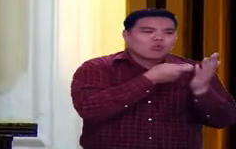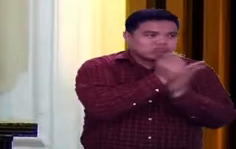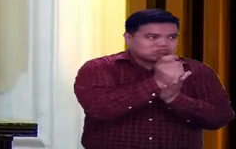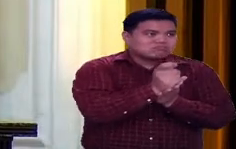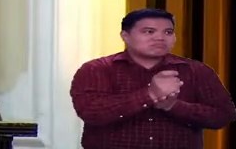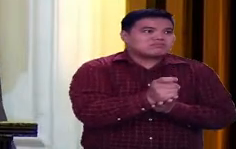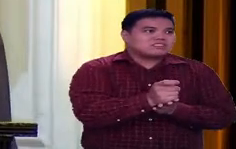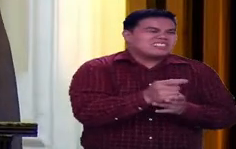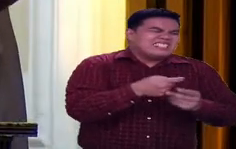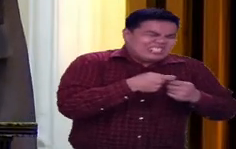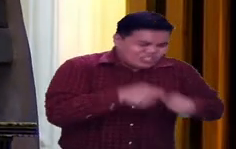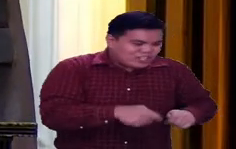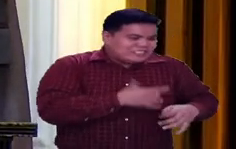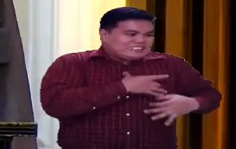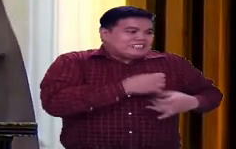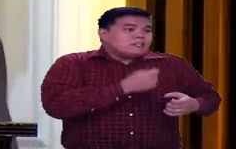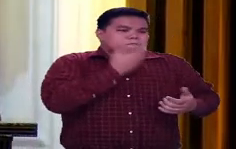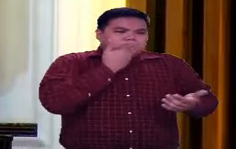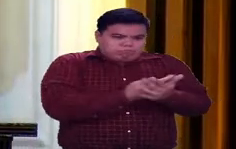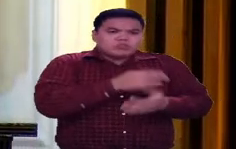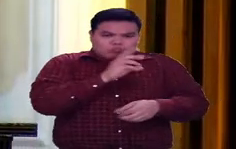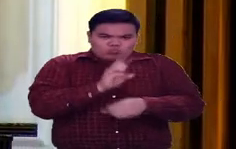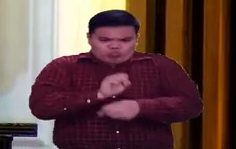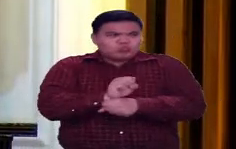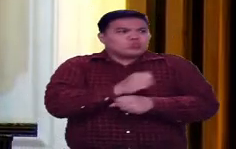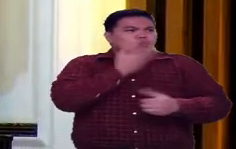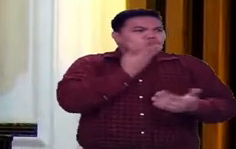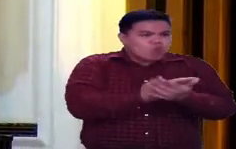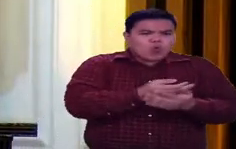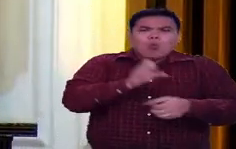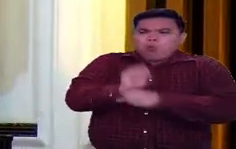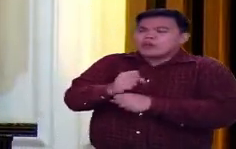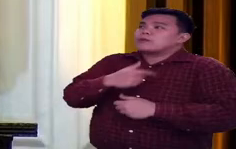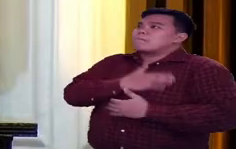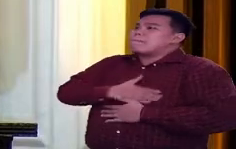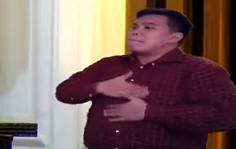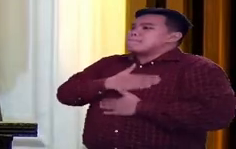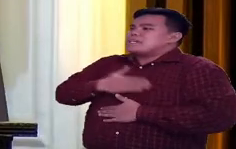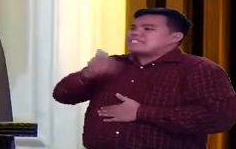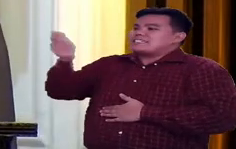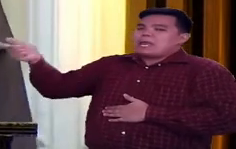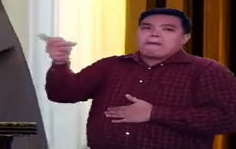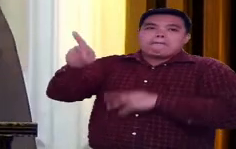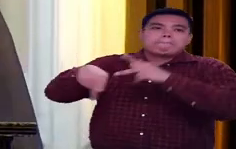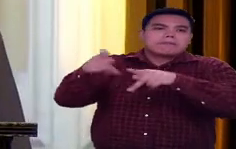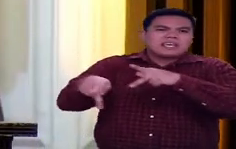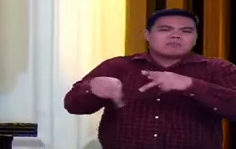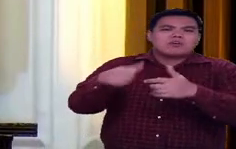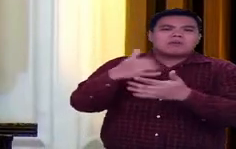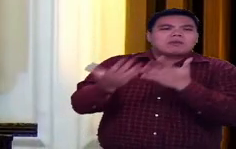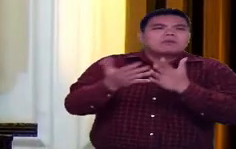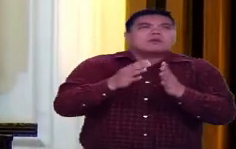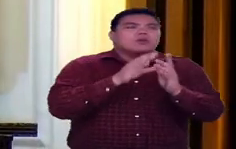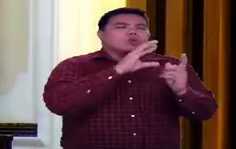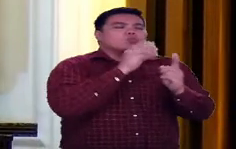They are desperately trying to work out good things, do good things to please somebody, to do some kind of